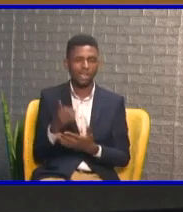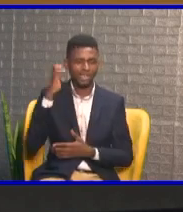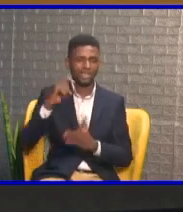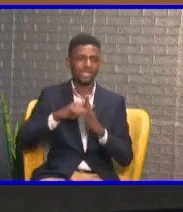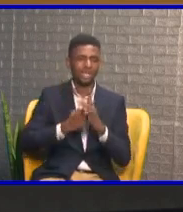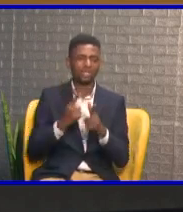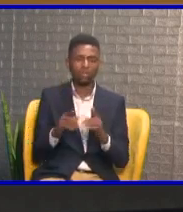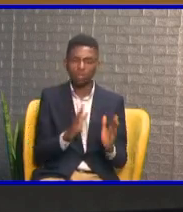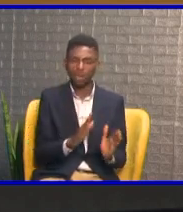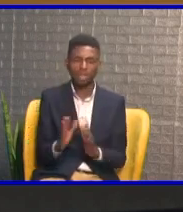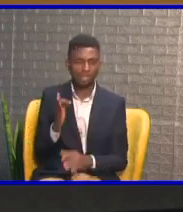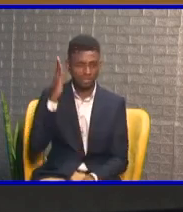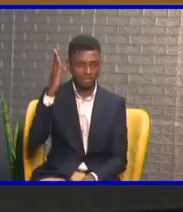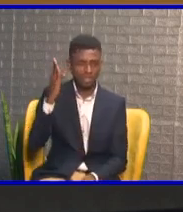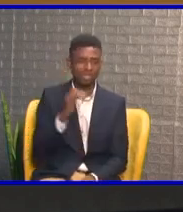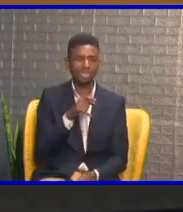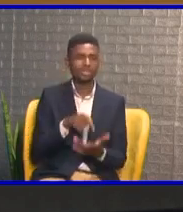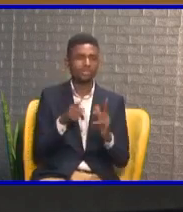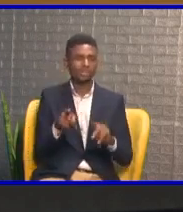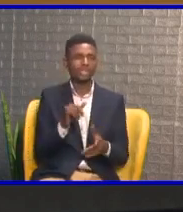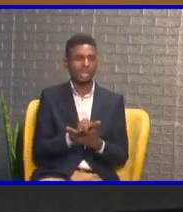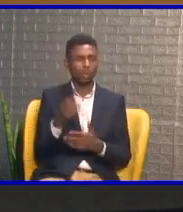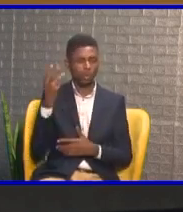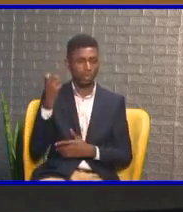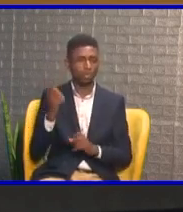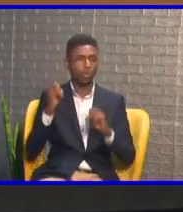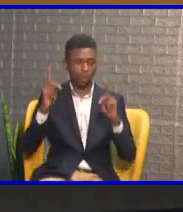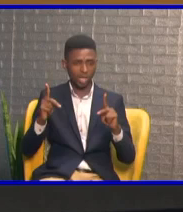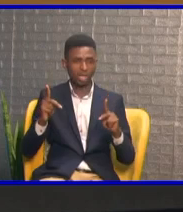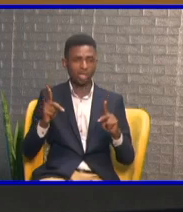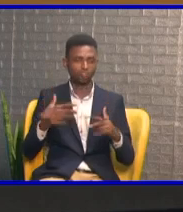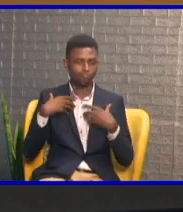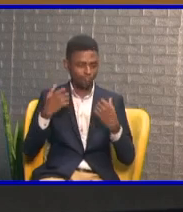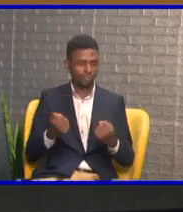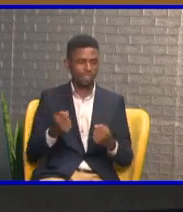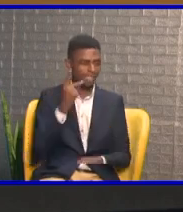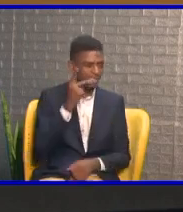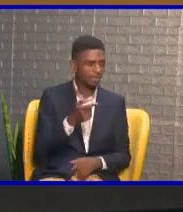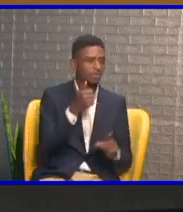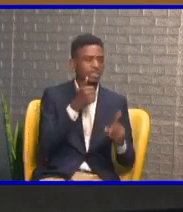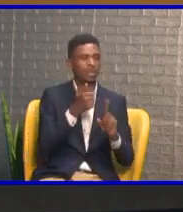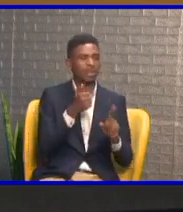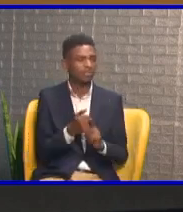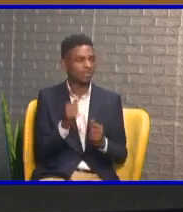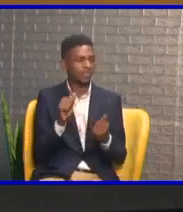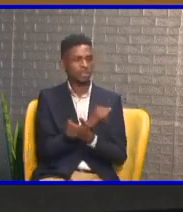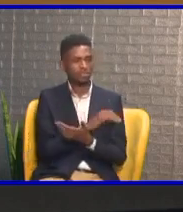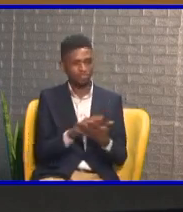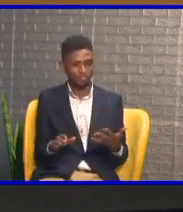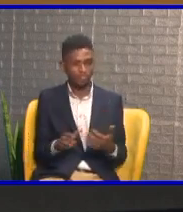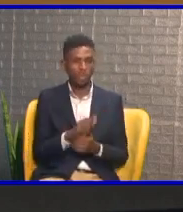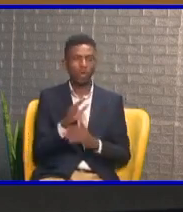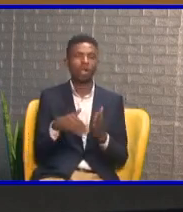future. This guy that was well, he saw himself terminated. All his dreams